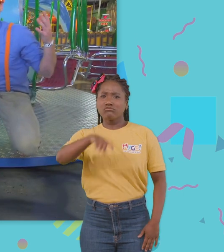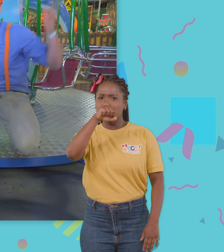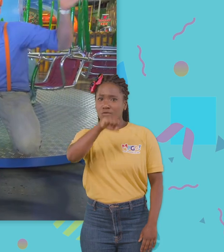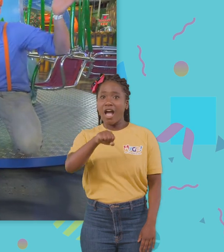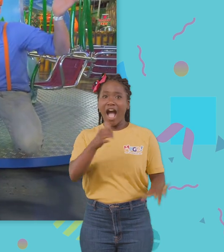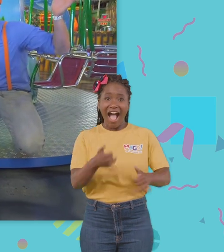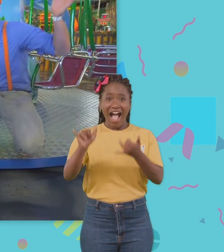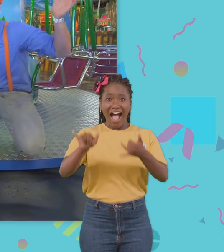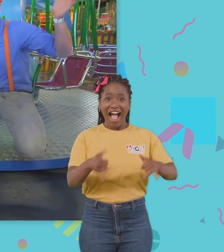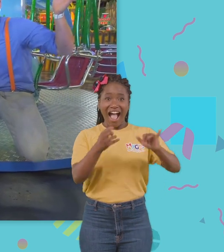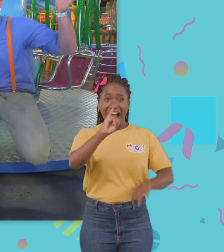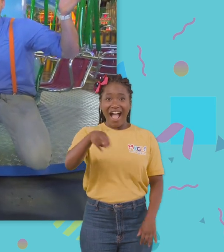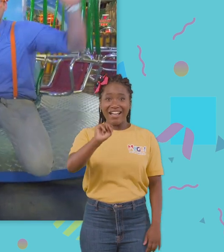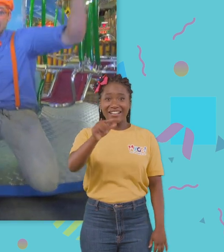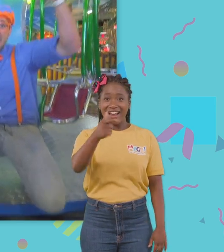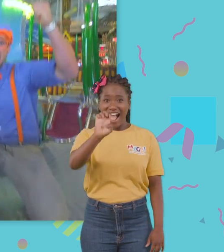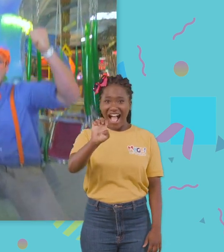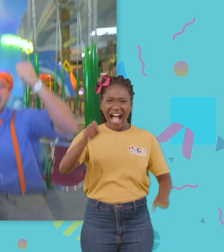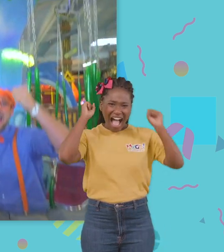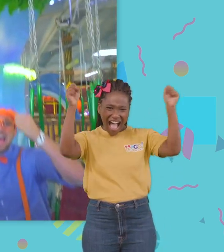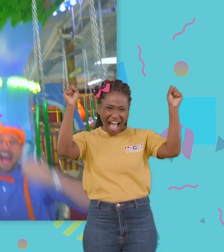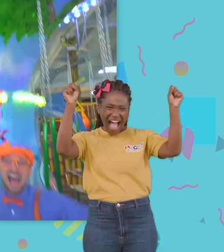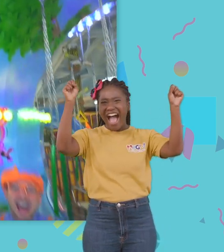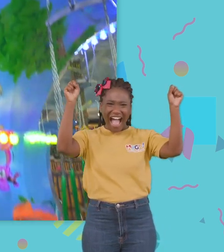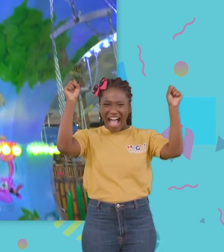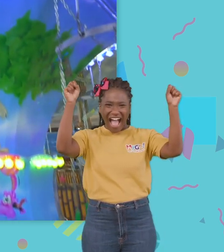We love Party Jungle!